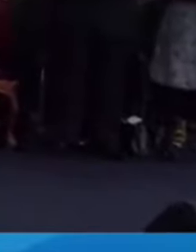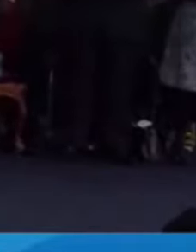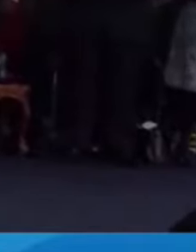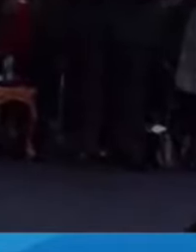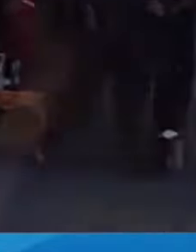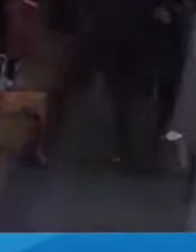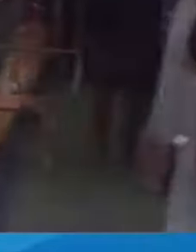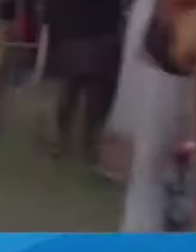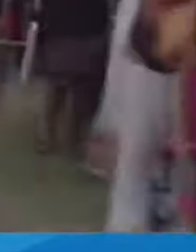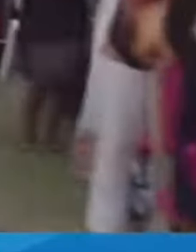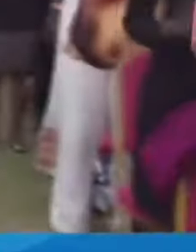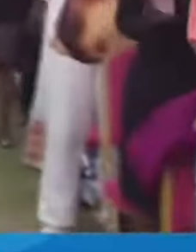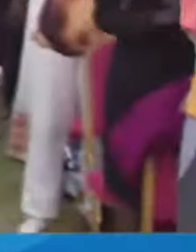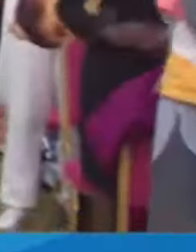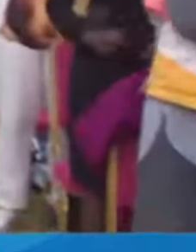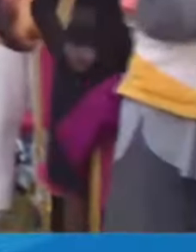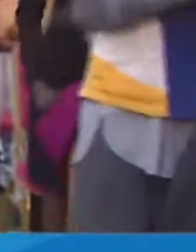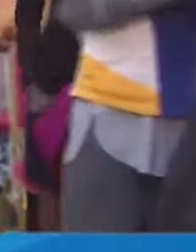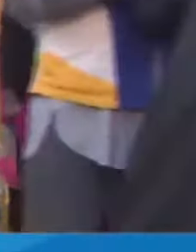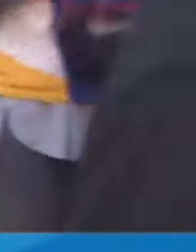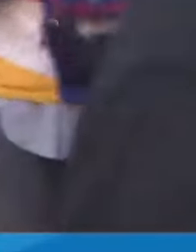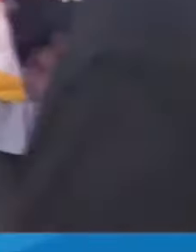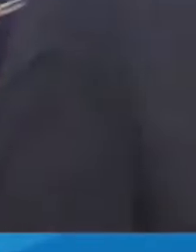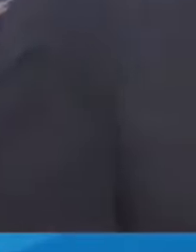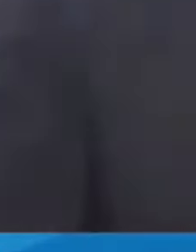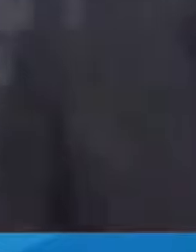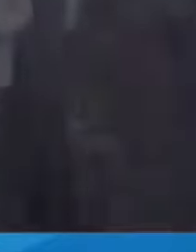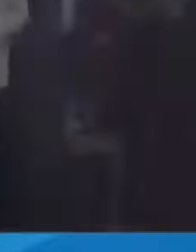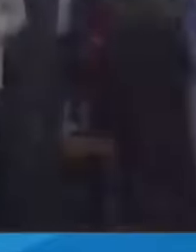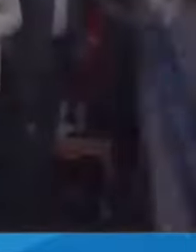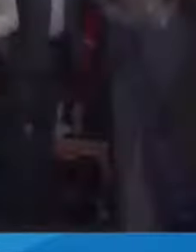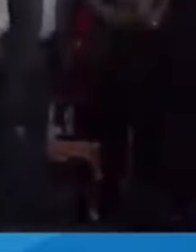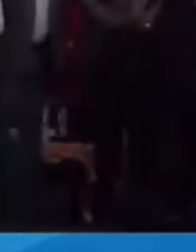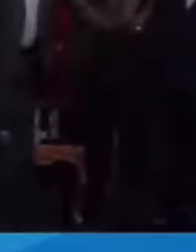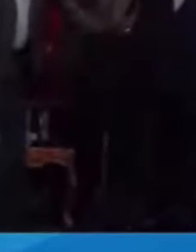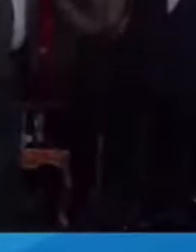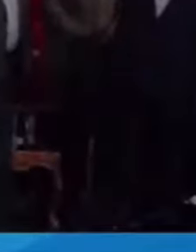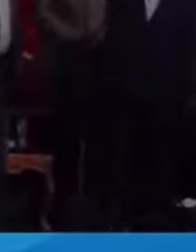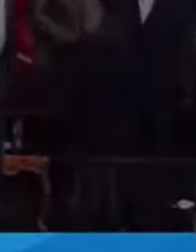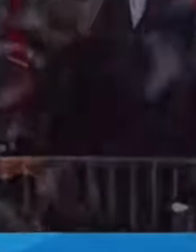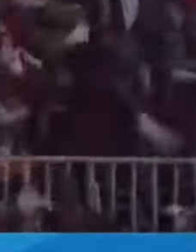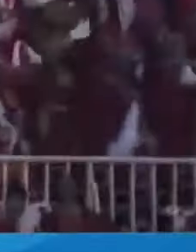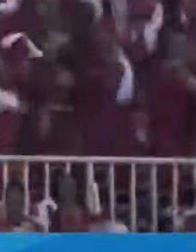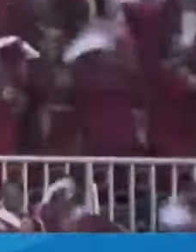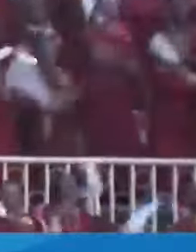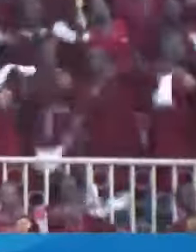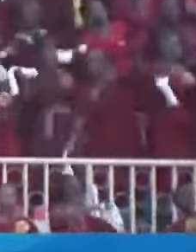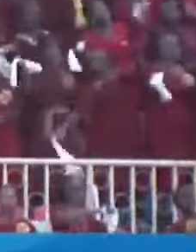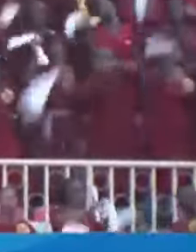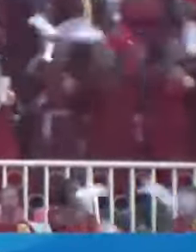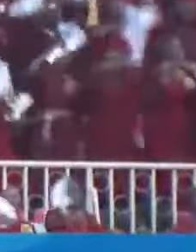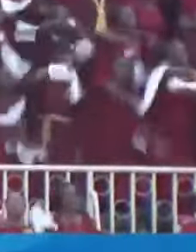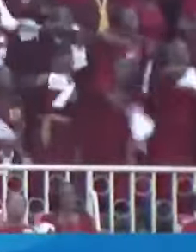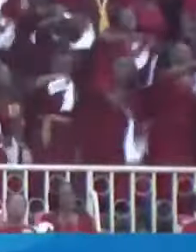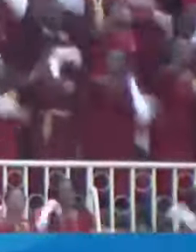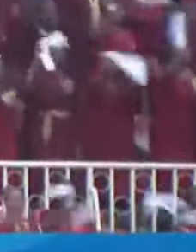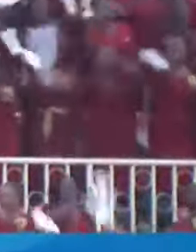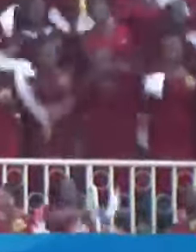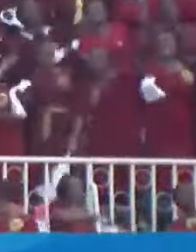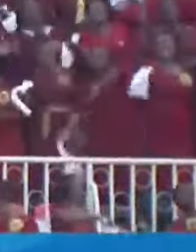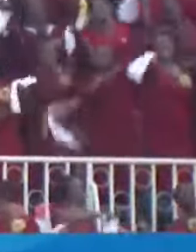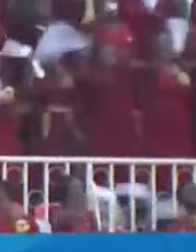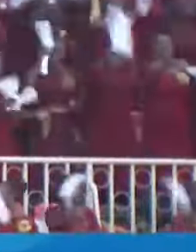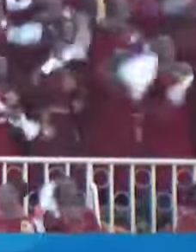wave your hands to Jesus we worship your name oh Jesus we thank you for miracles in your name